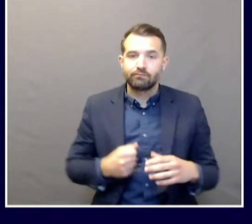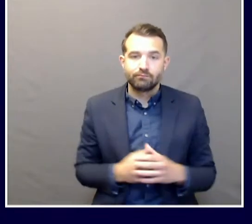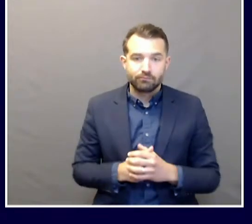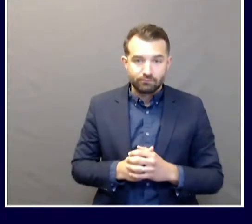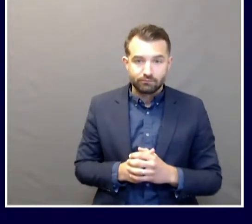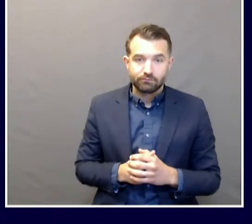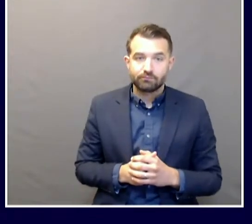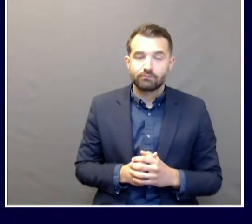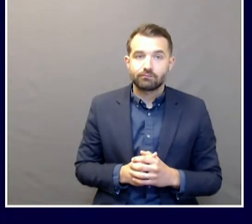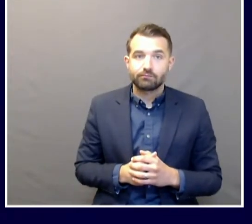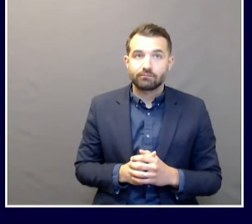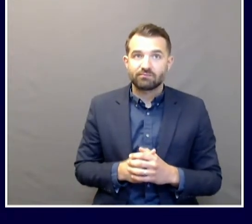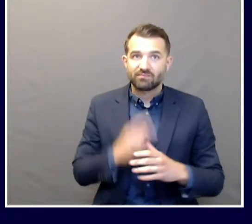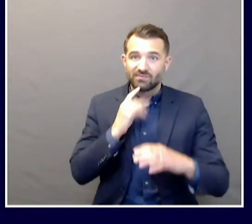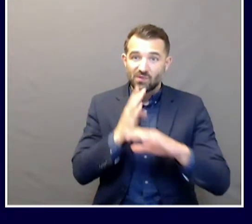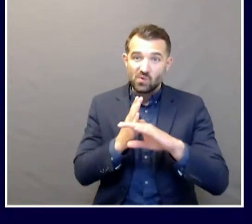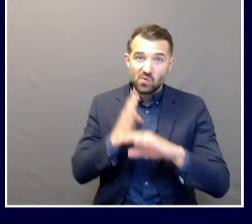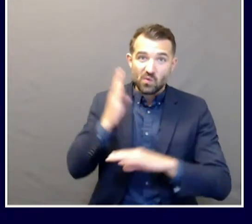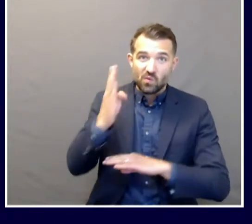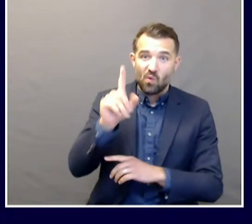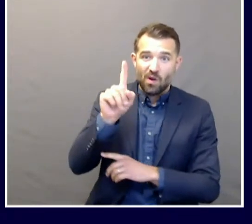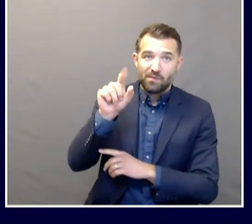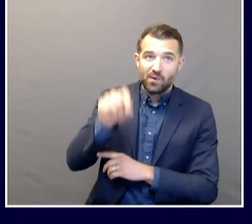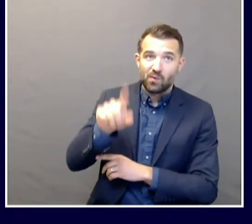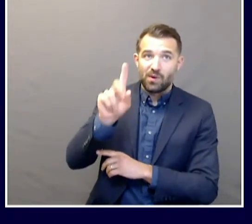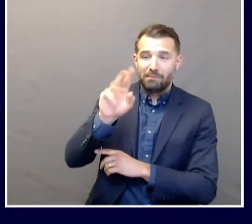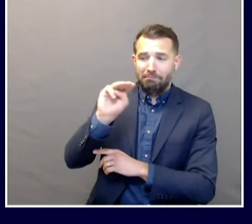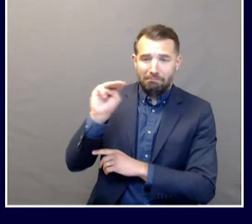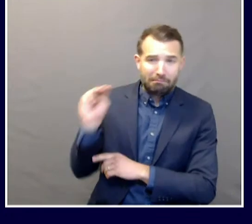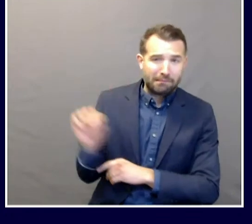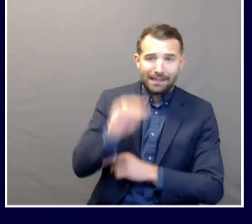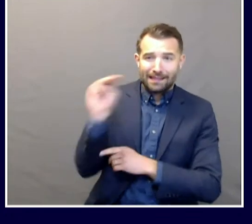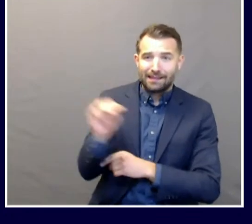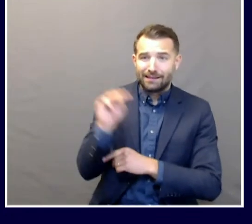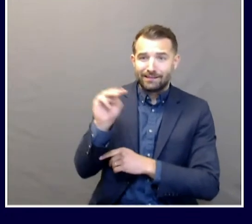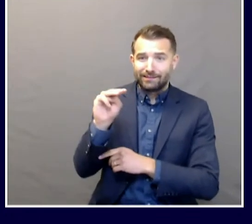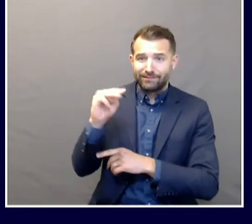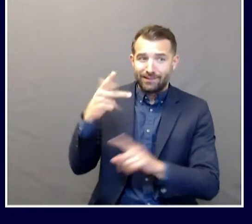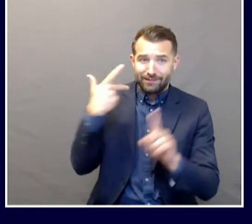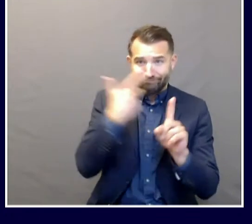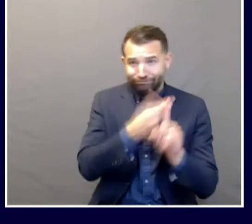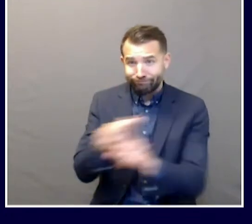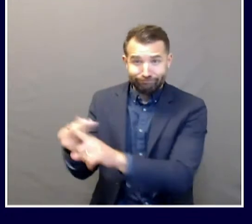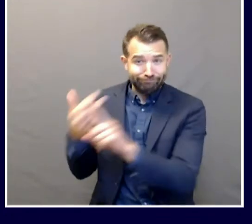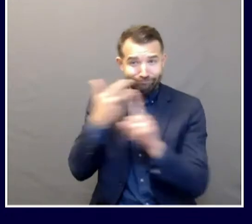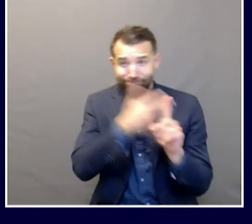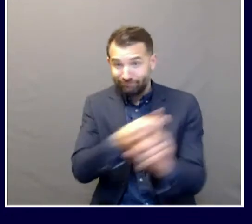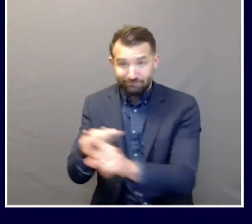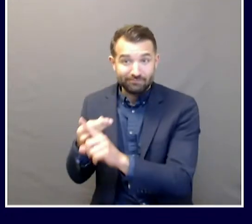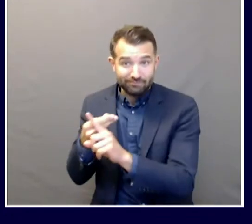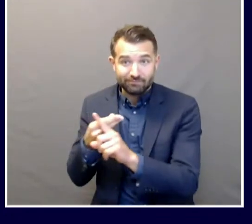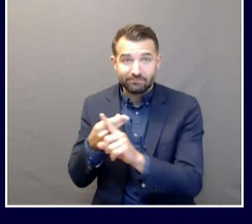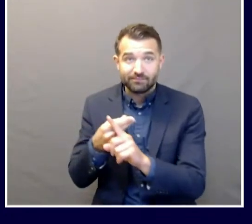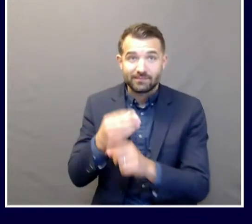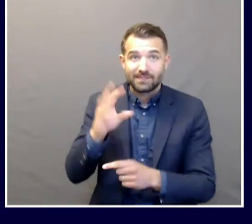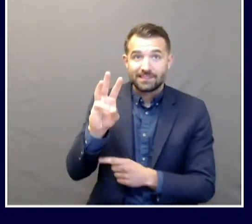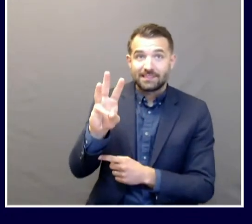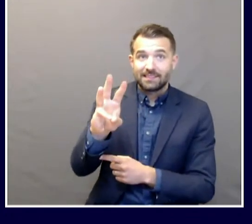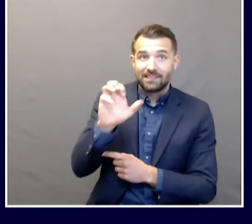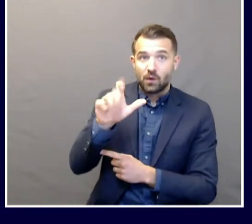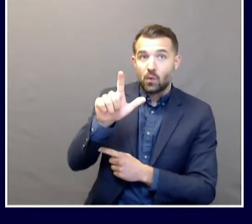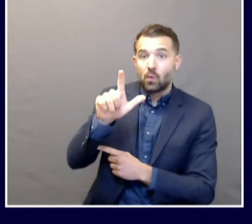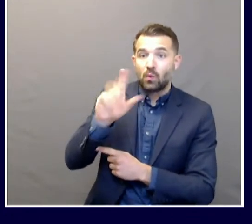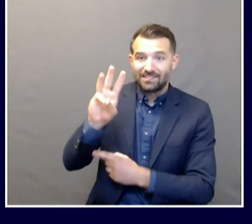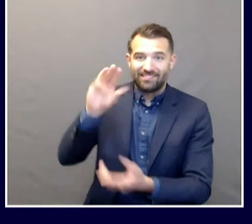administered well over 1.1 million doses of COVID-19 vaccine. About 626,000 of them have been